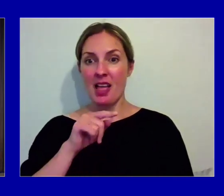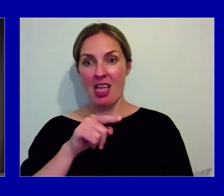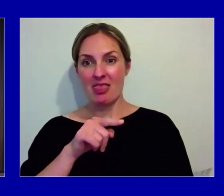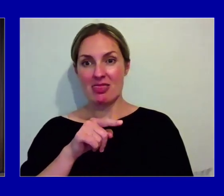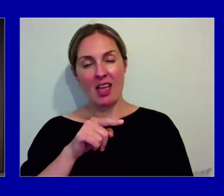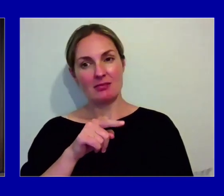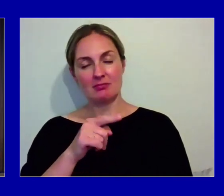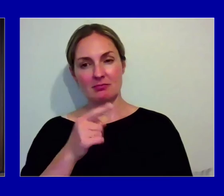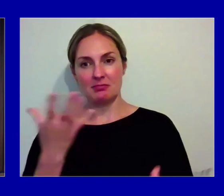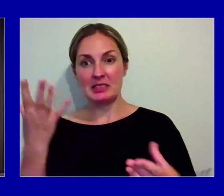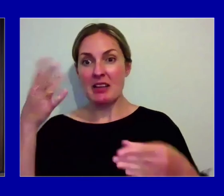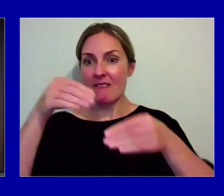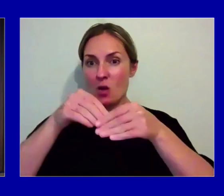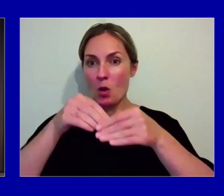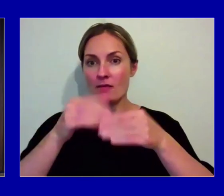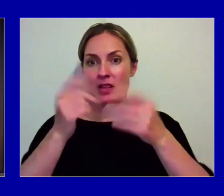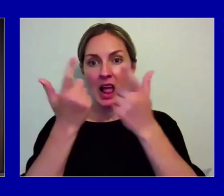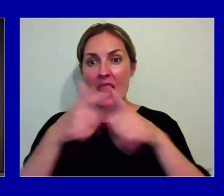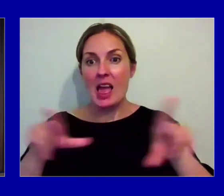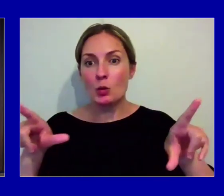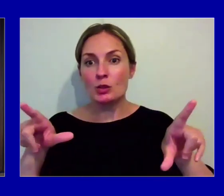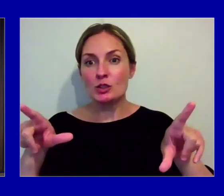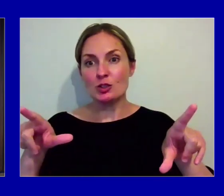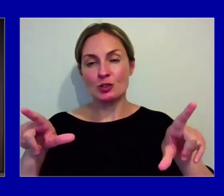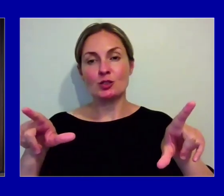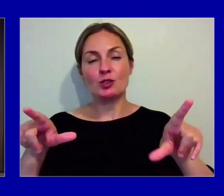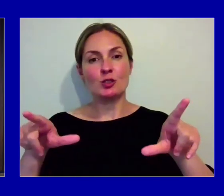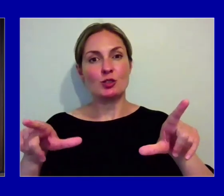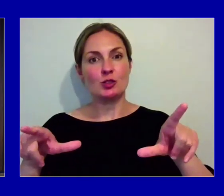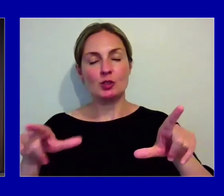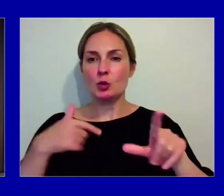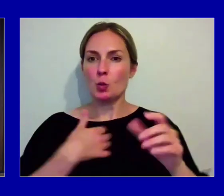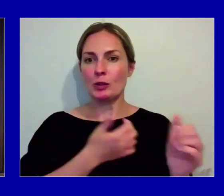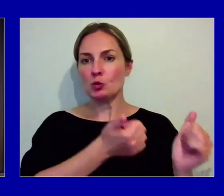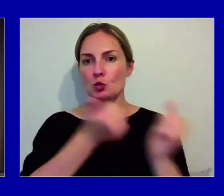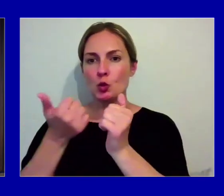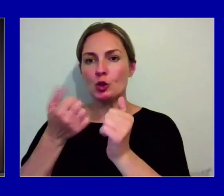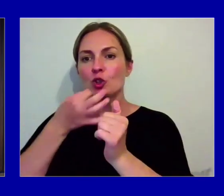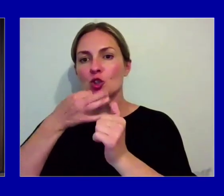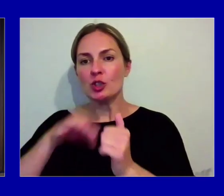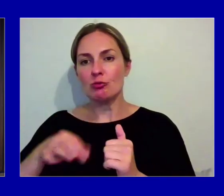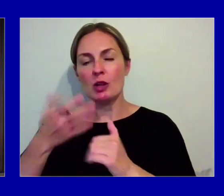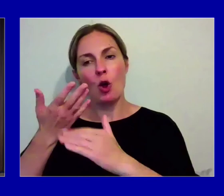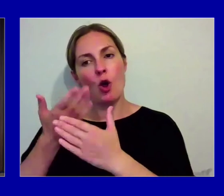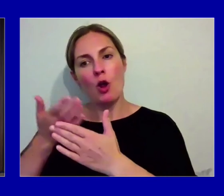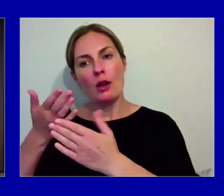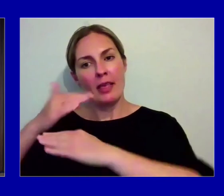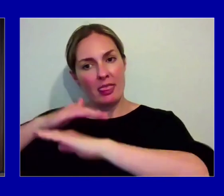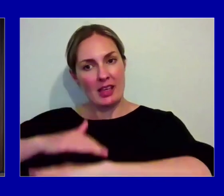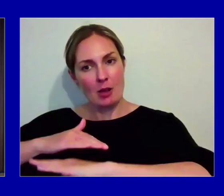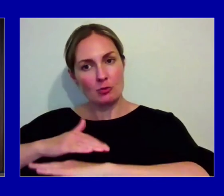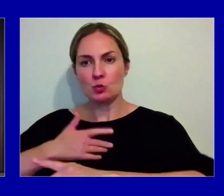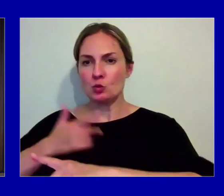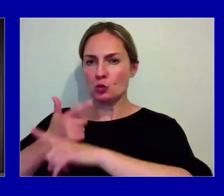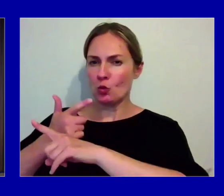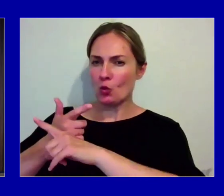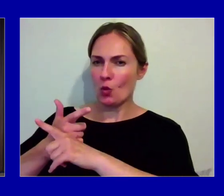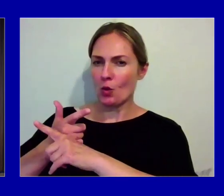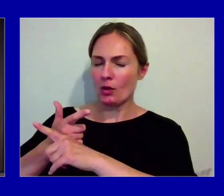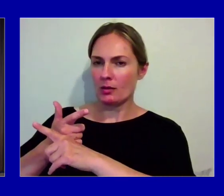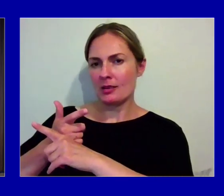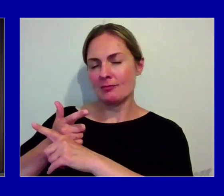into it and we took the kids out on country. We talked about the stories about the eels on our waterways. Um, and then we danced.